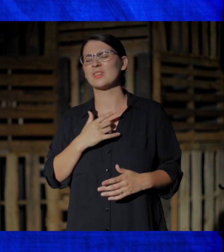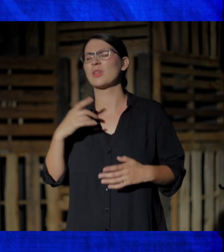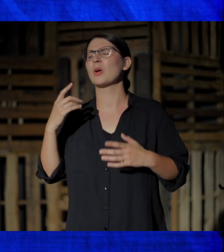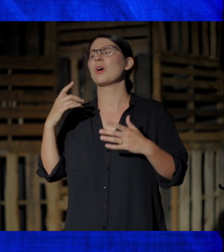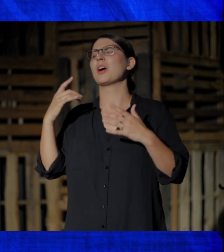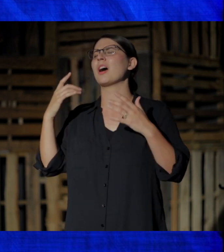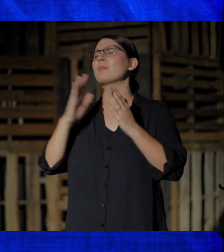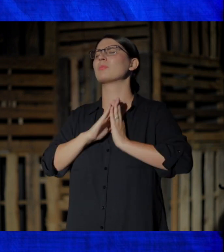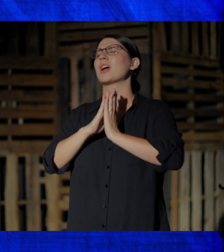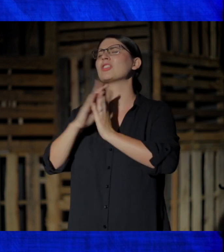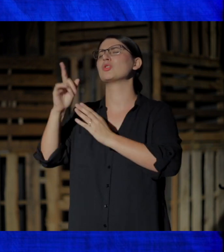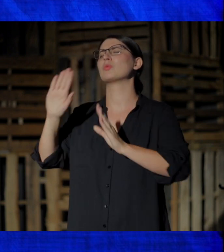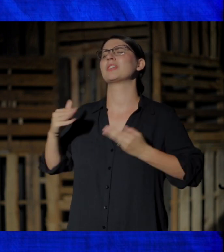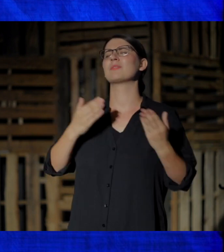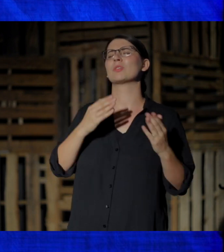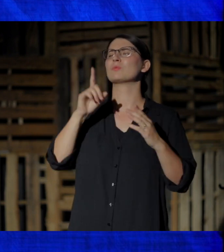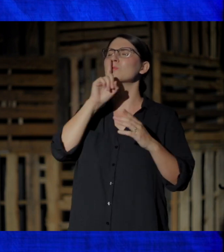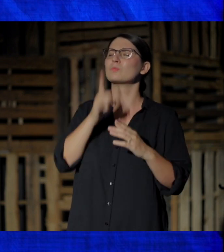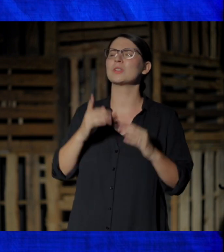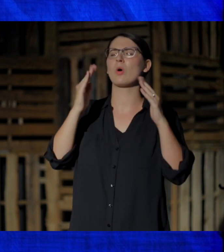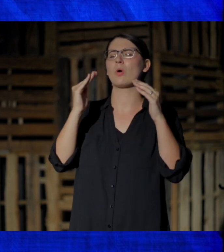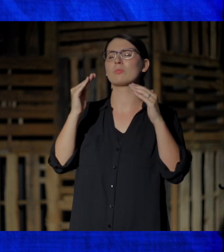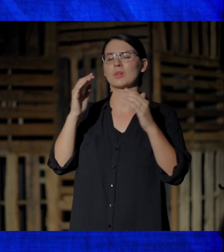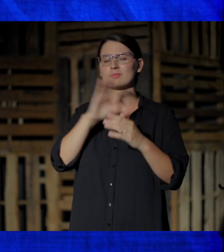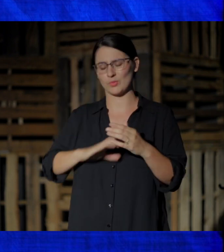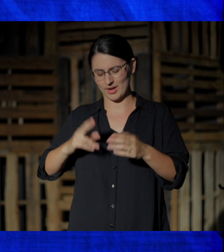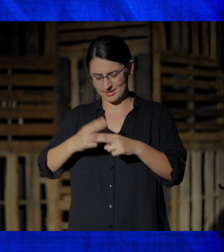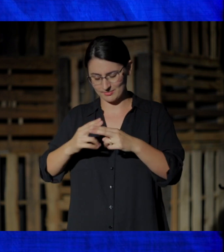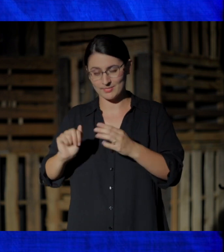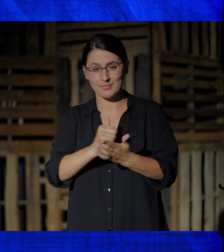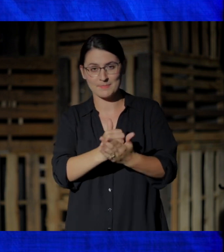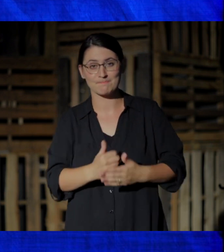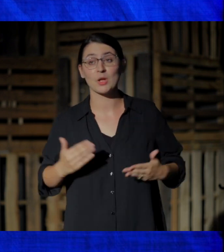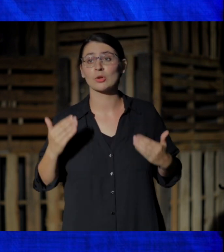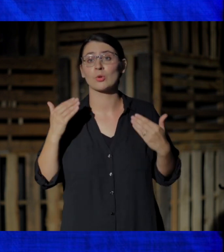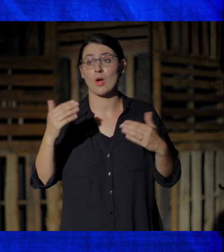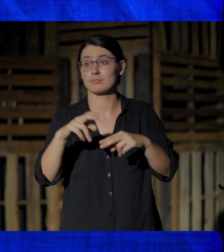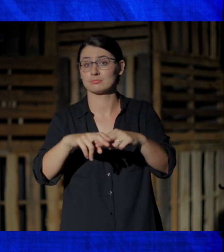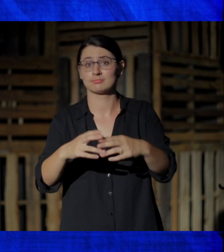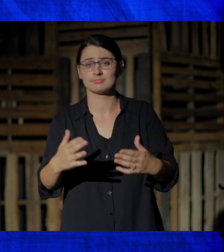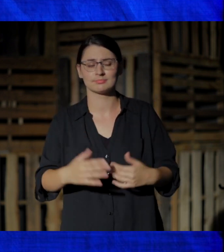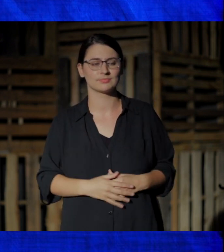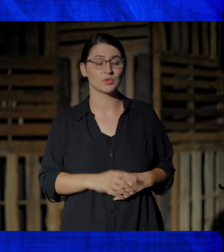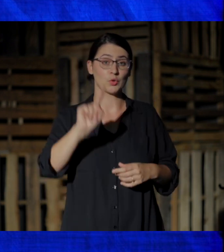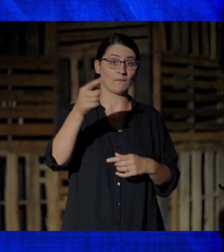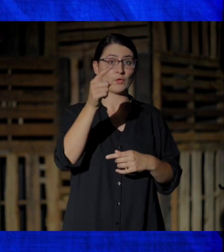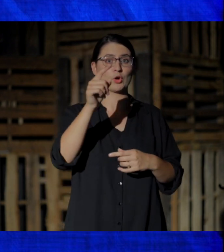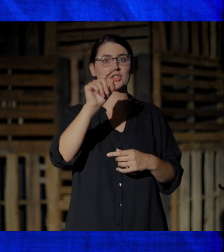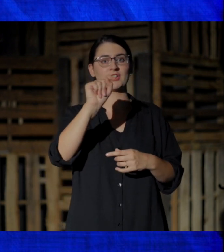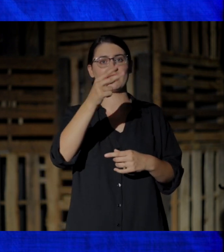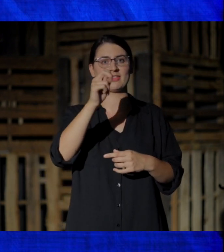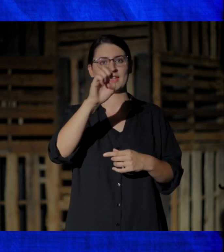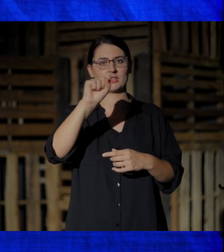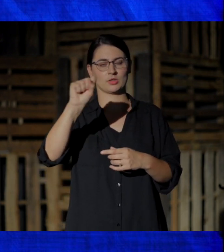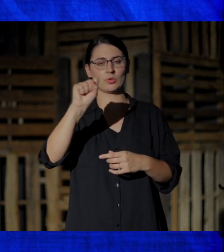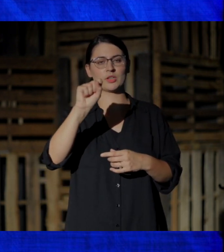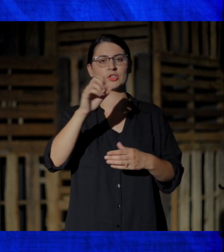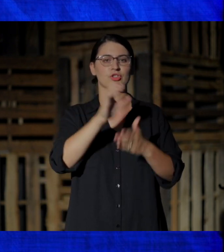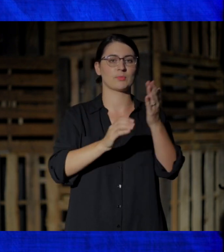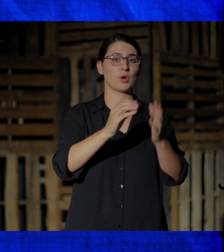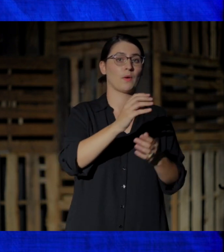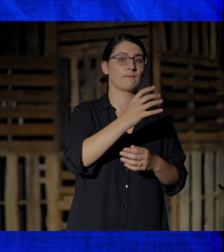hope. In Christ's name we pray. Amen. All right, you guys can be seated. So, 1 Thessalonians chapter 4, verses 13 through